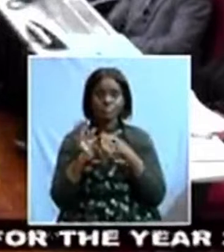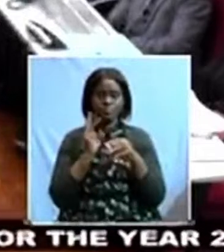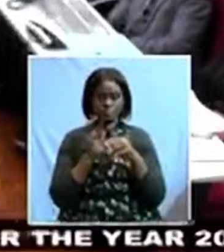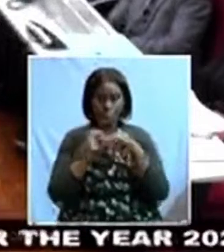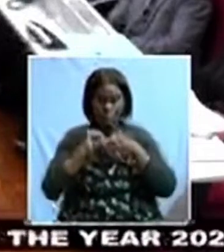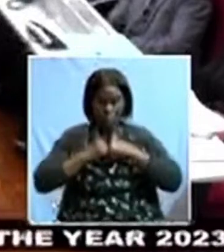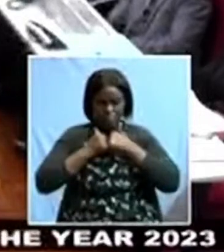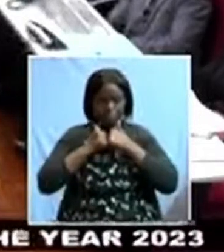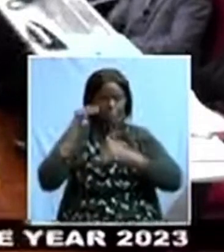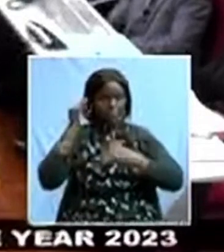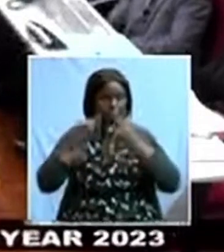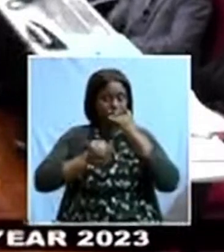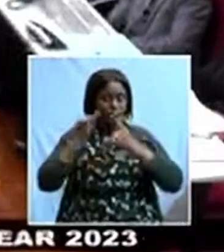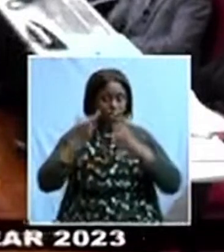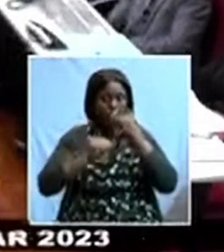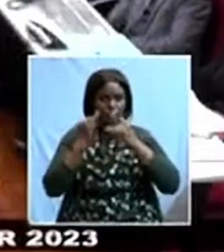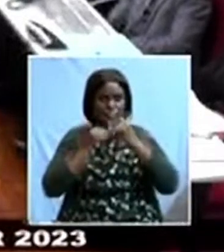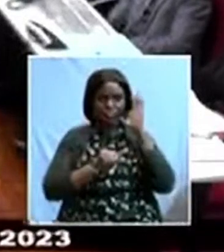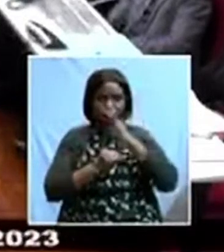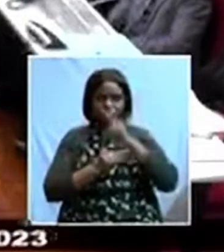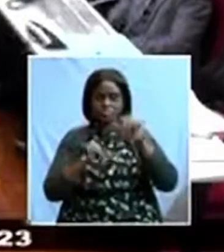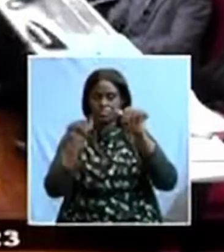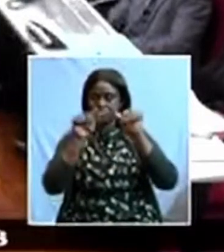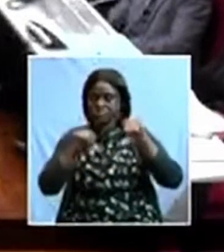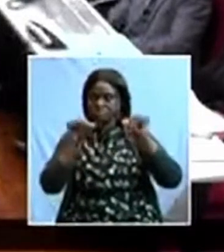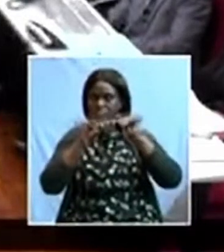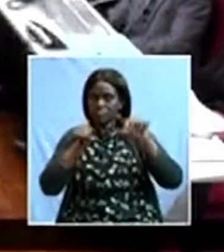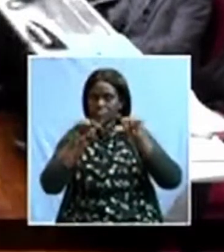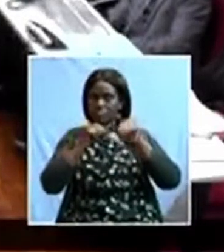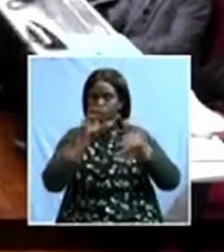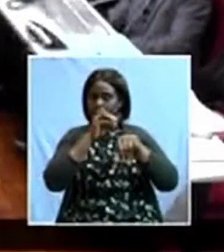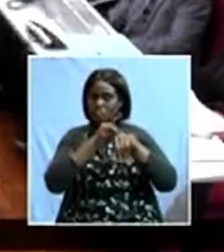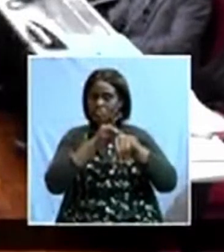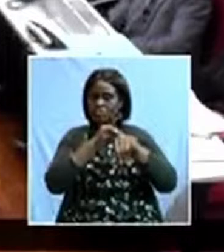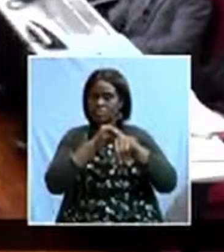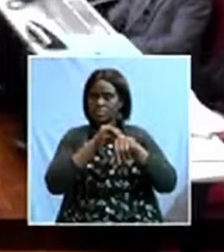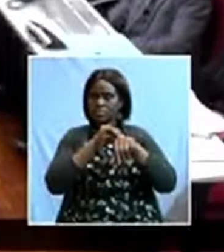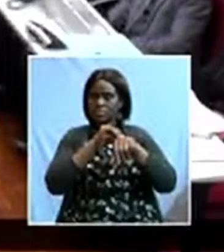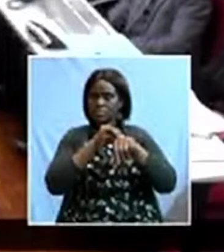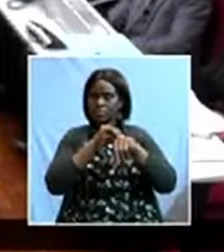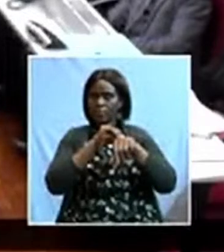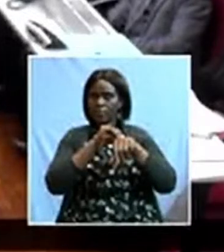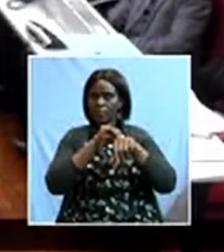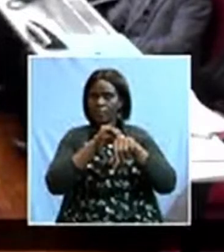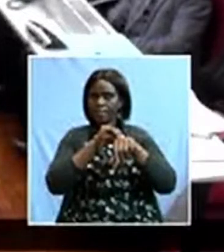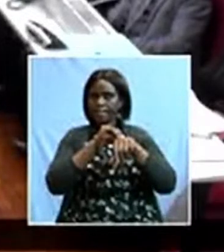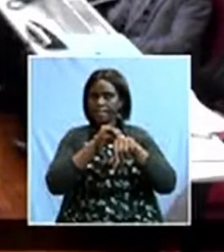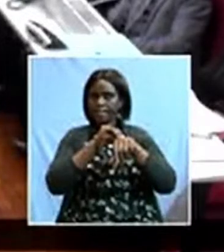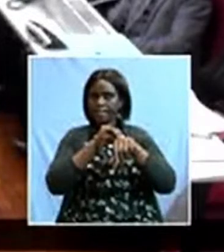We concluded the audit on the